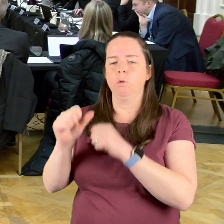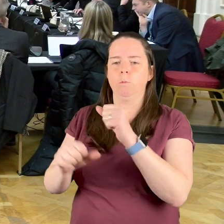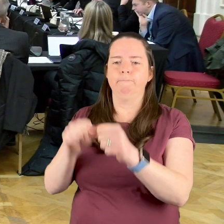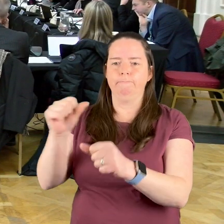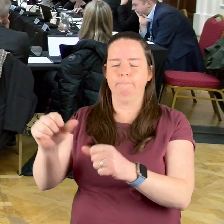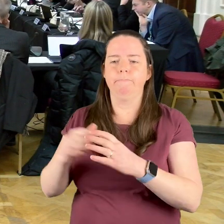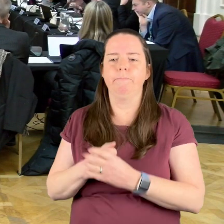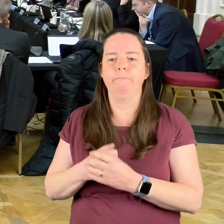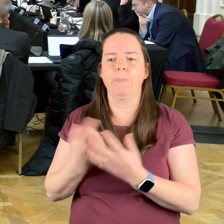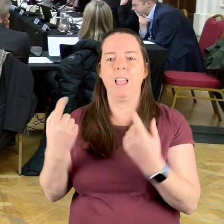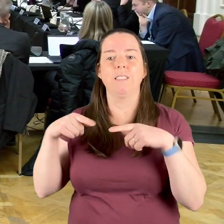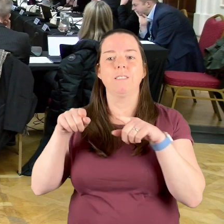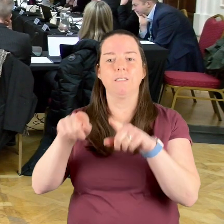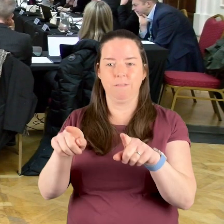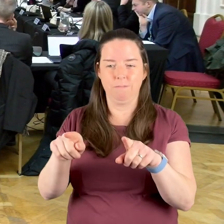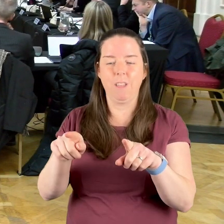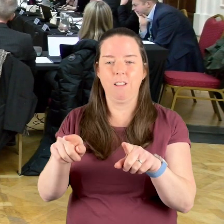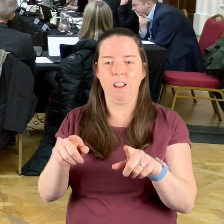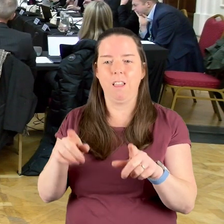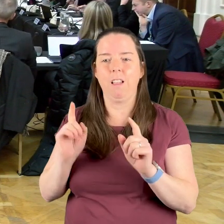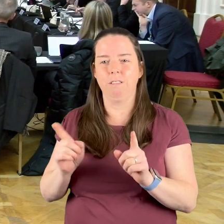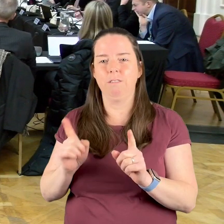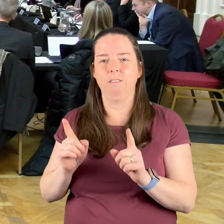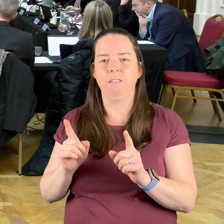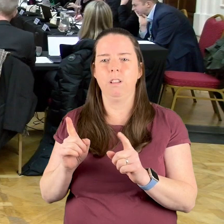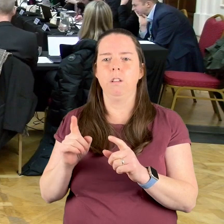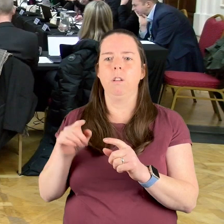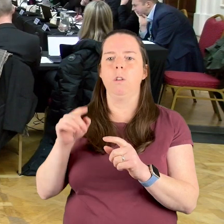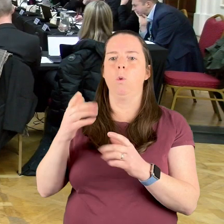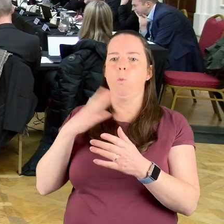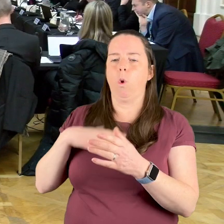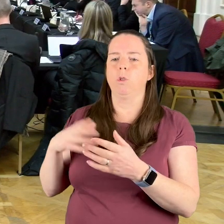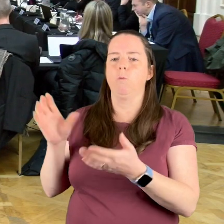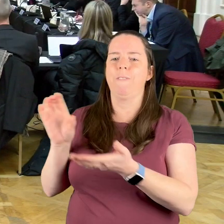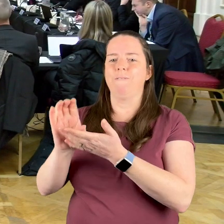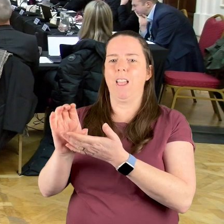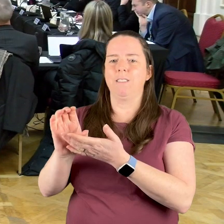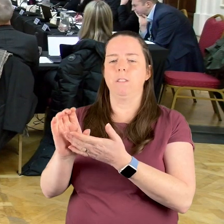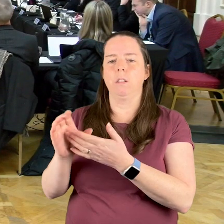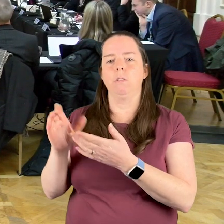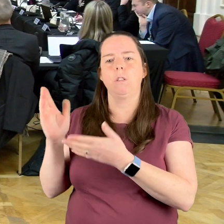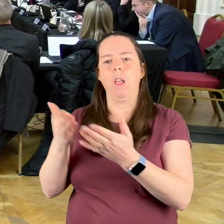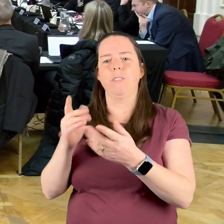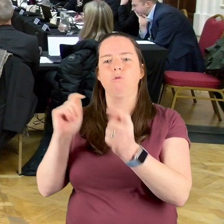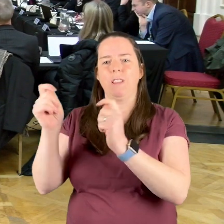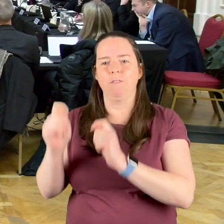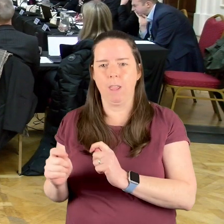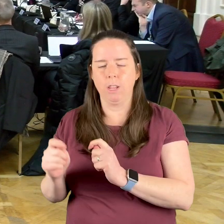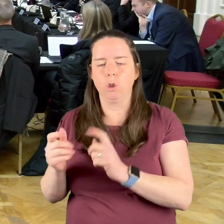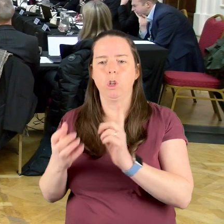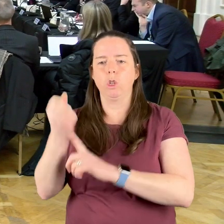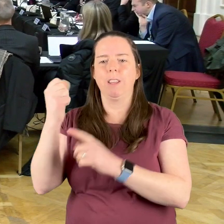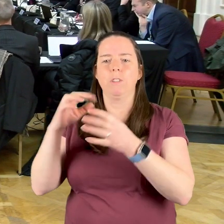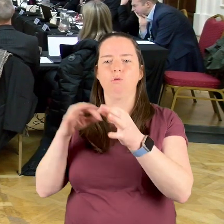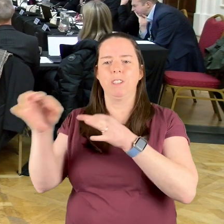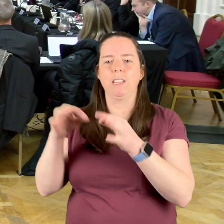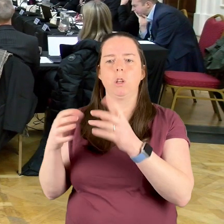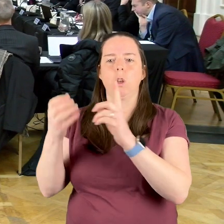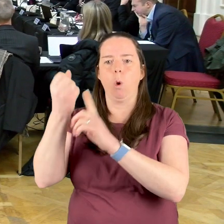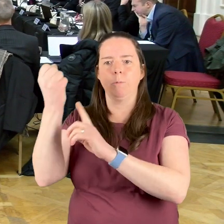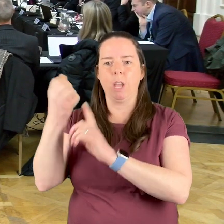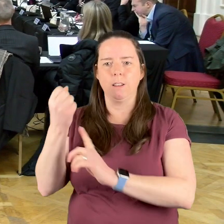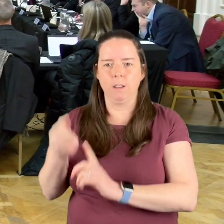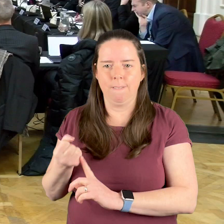in place, and in parallel with that, wanting to invest in service transformation and achieving strategic